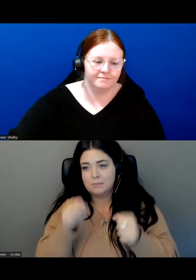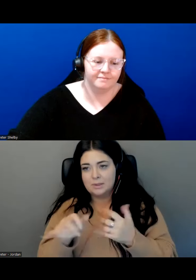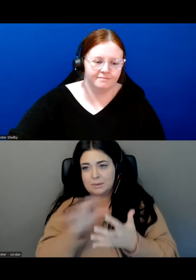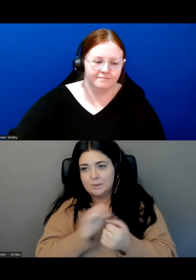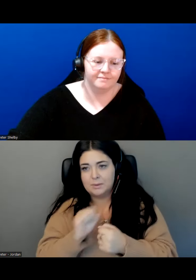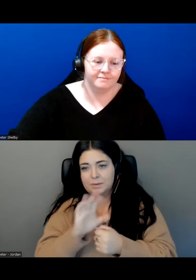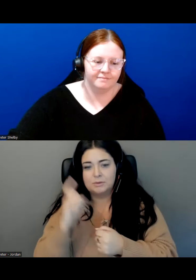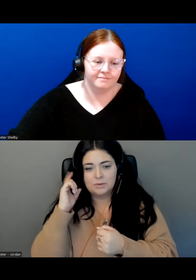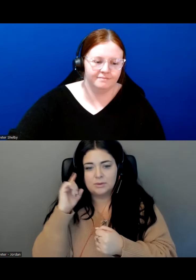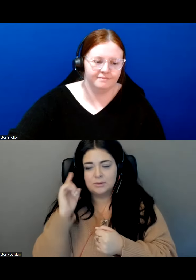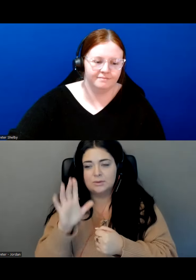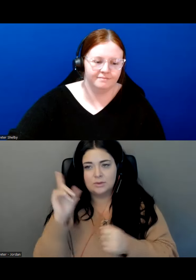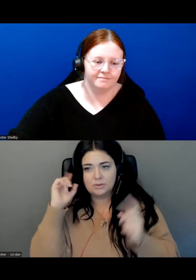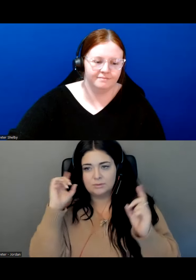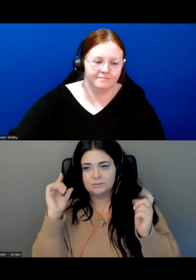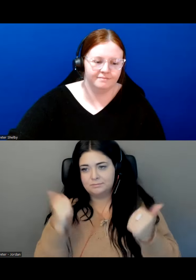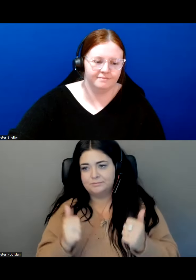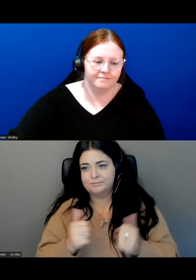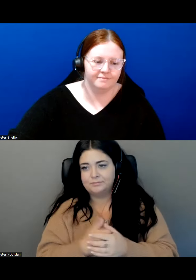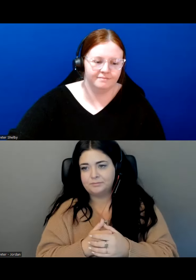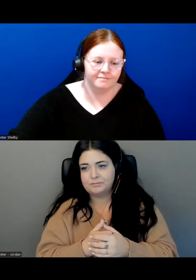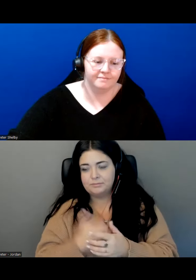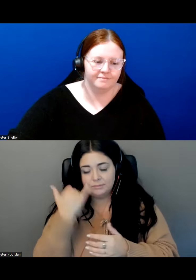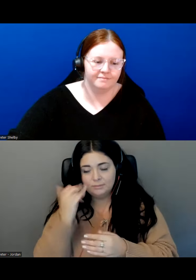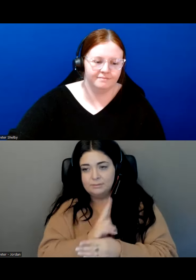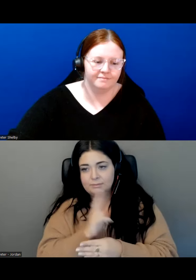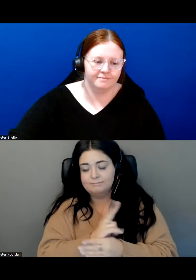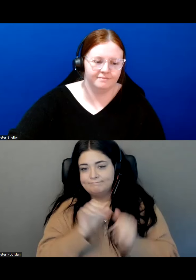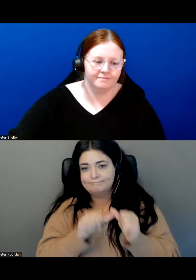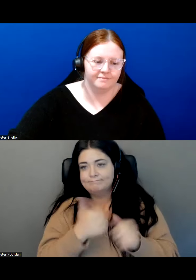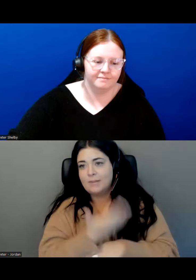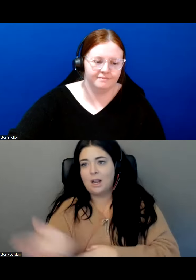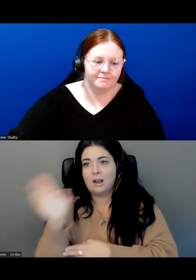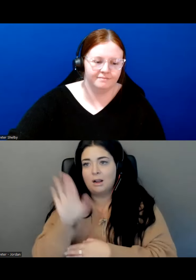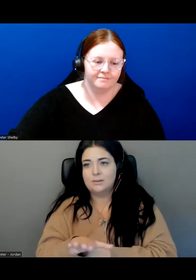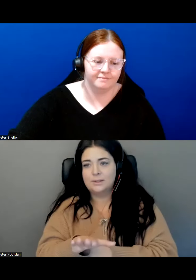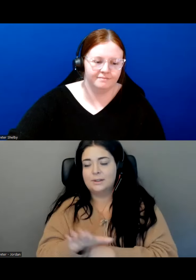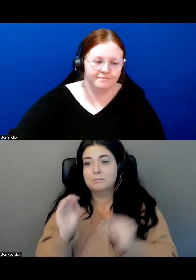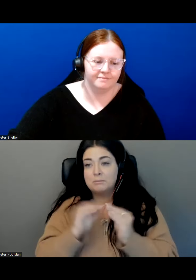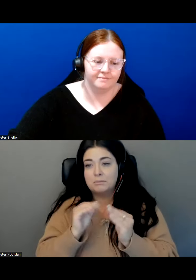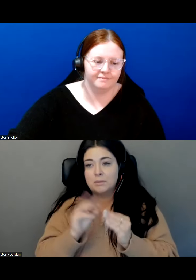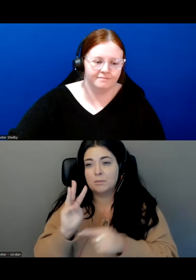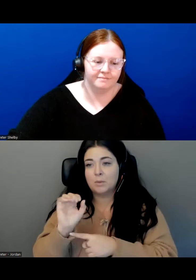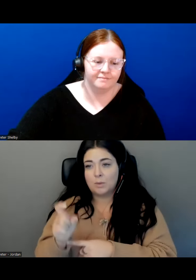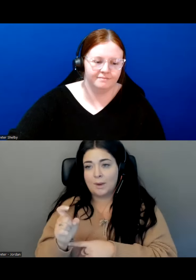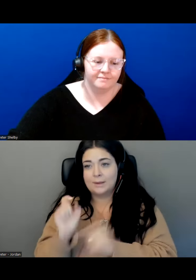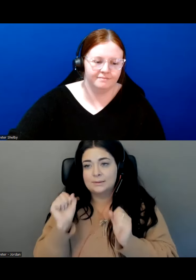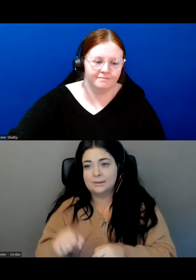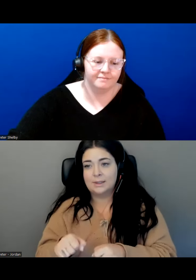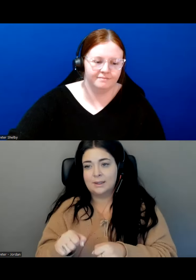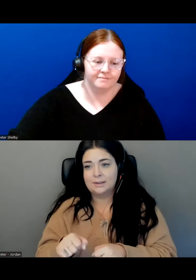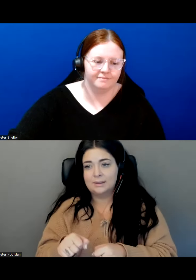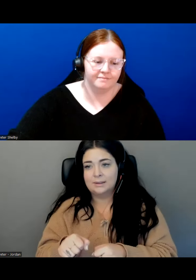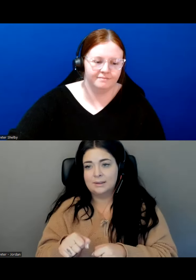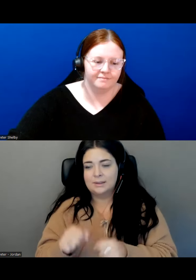your hearing. Consistent use of earbuds, say all day, may increase your wax production in your ears because there's something